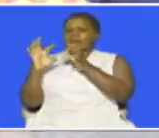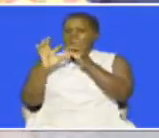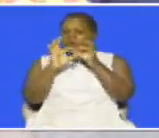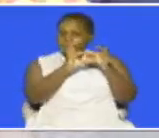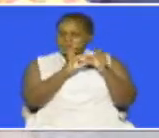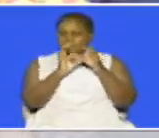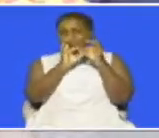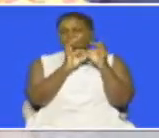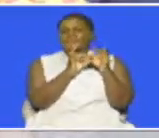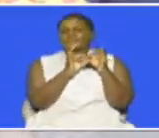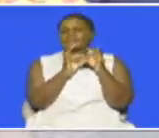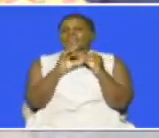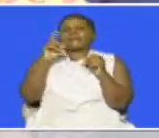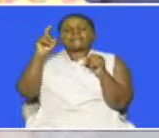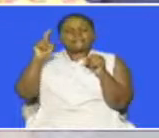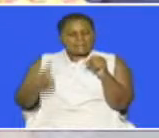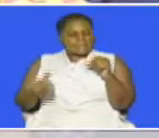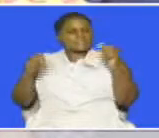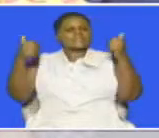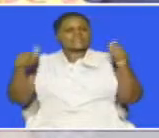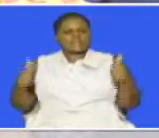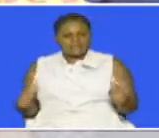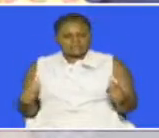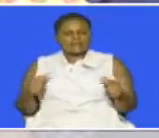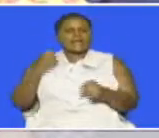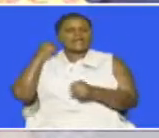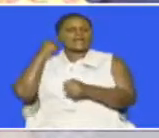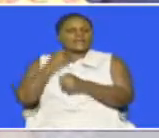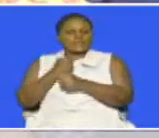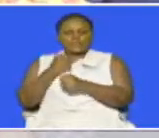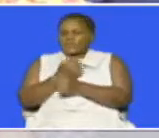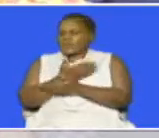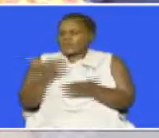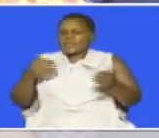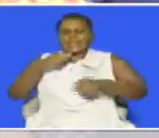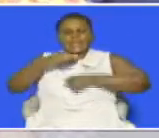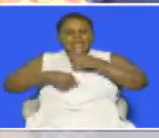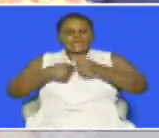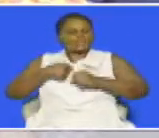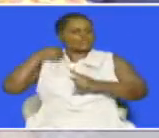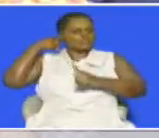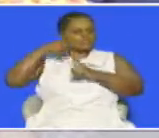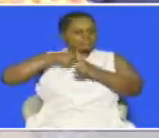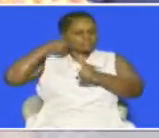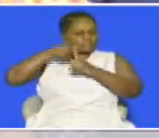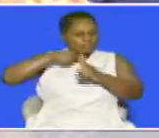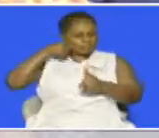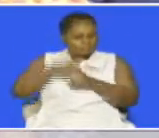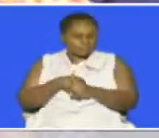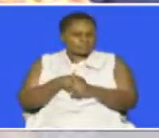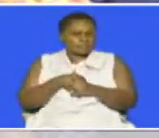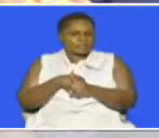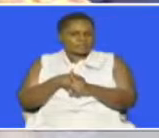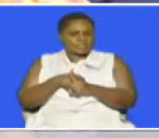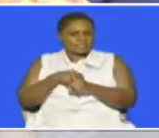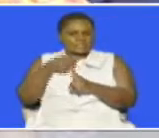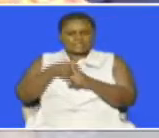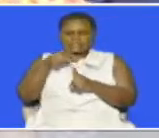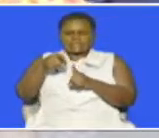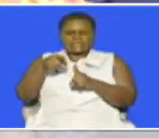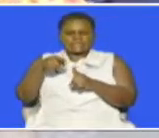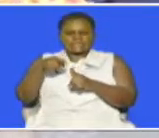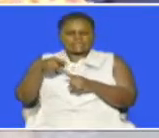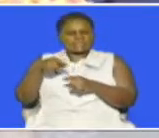alliance must never engage in any acts of violence. Violence is